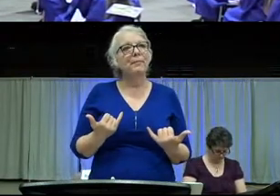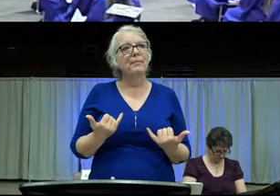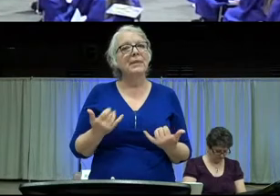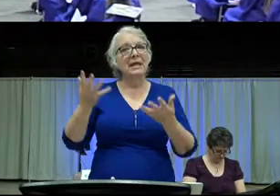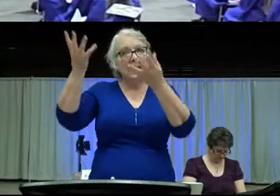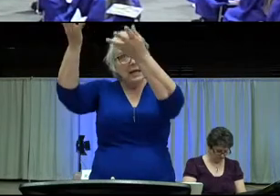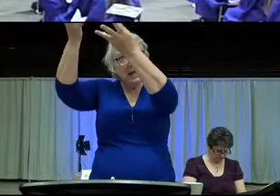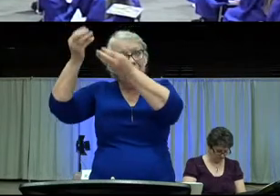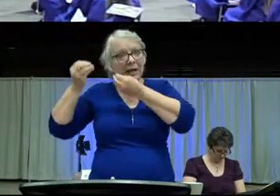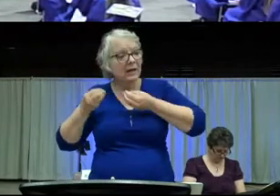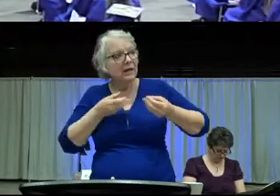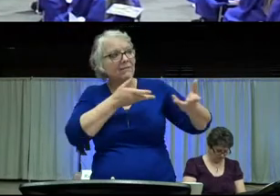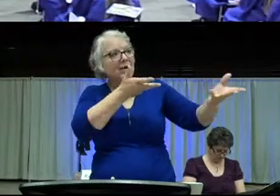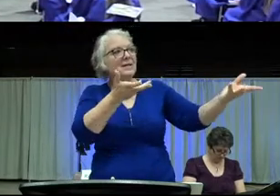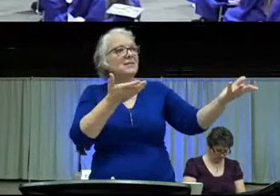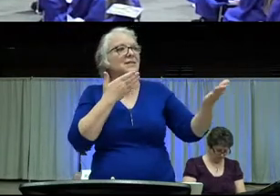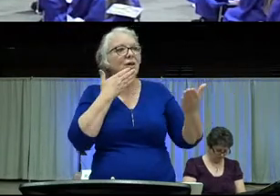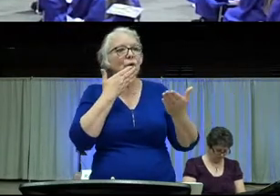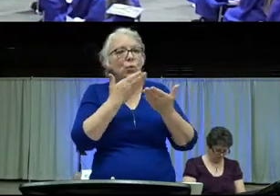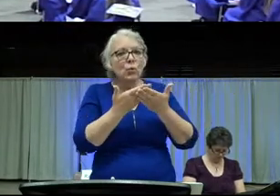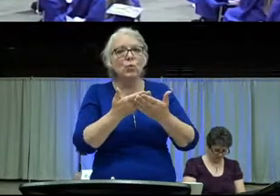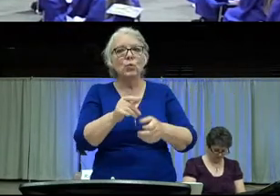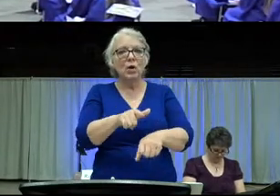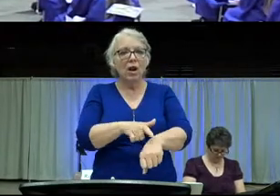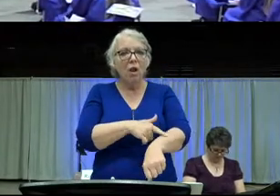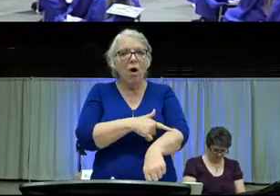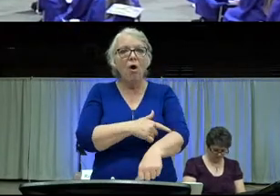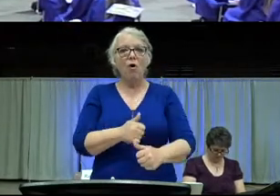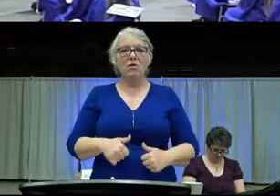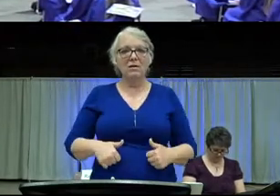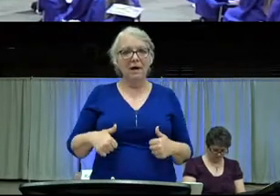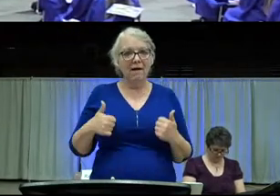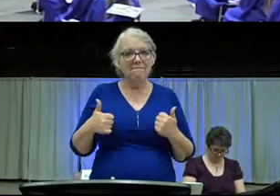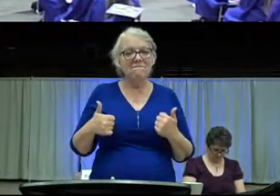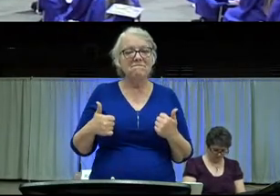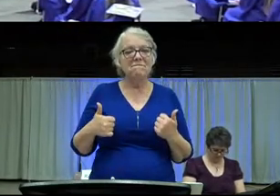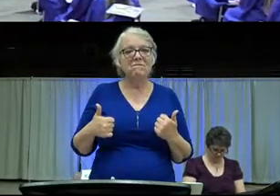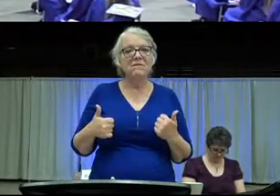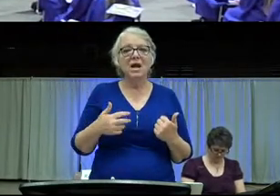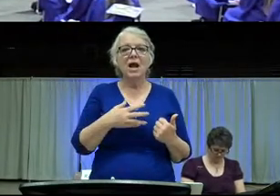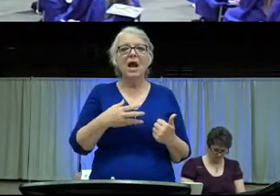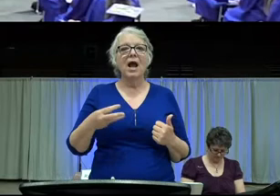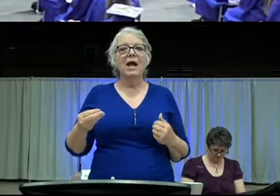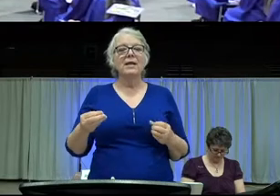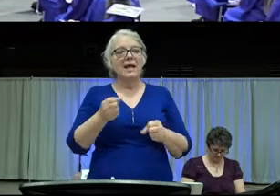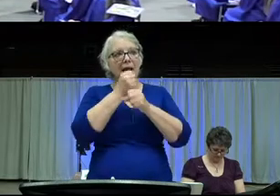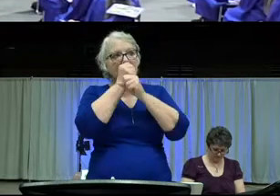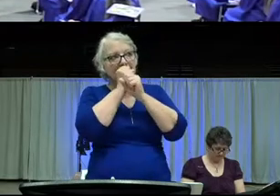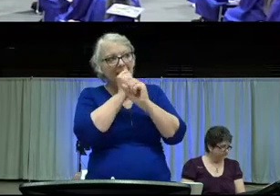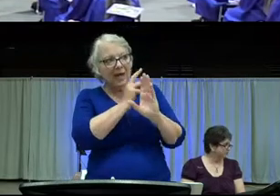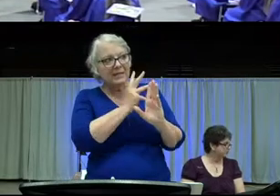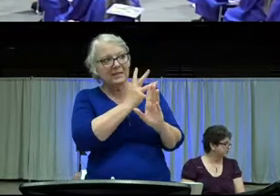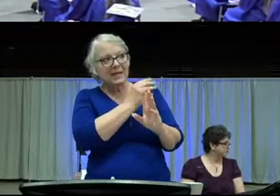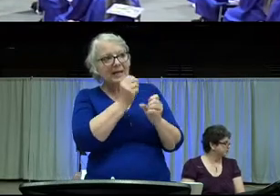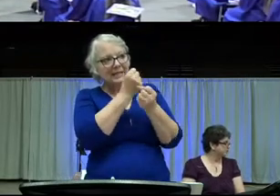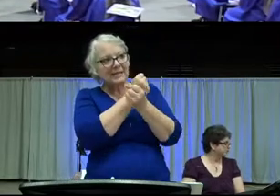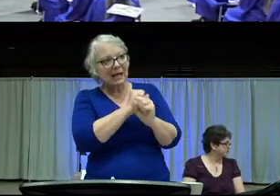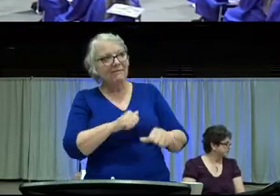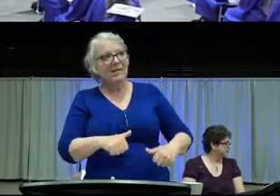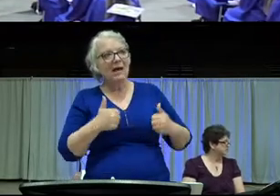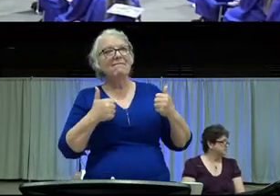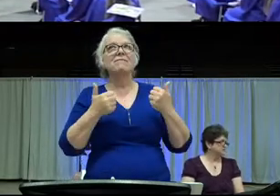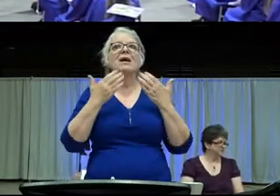Give us a good long life and a blessed safe life. Thank